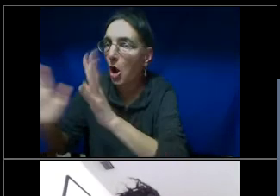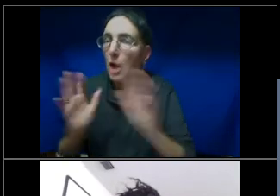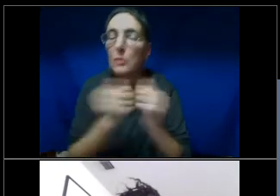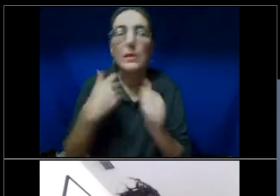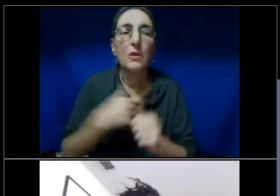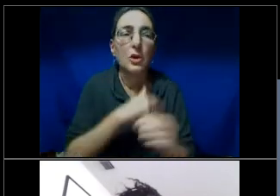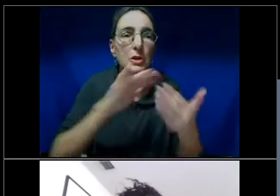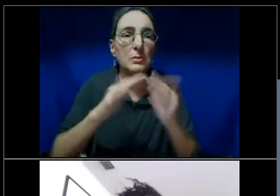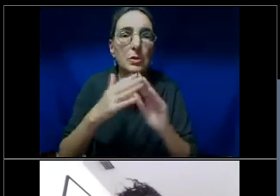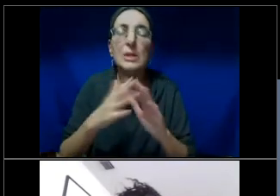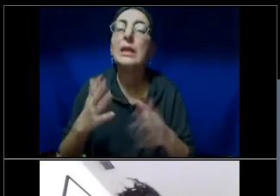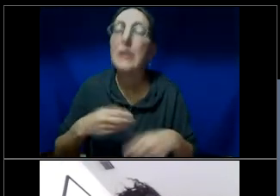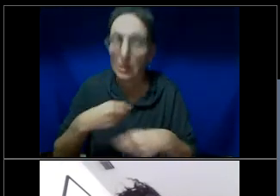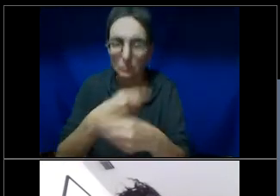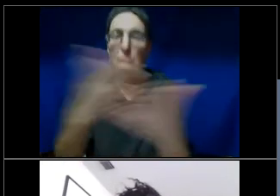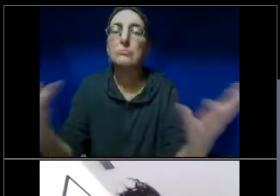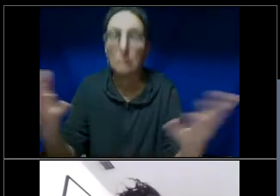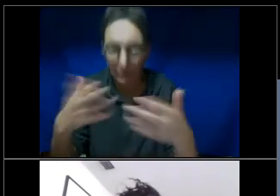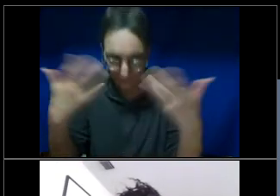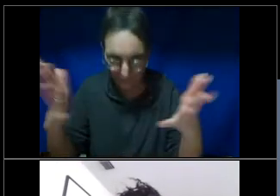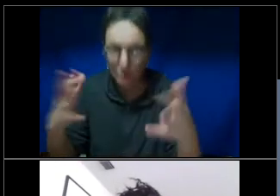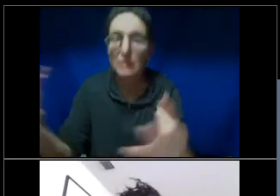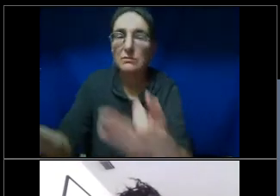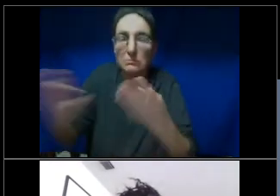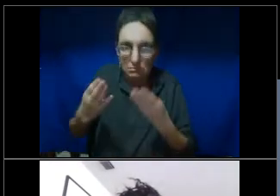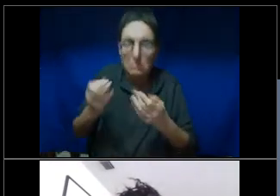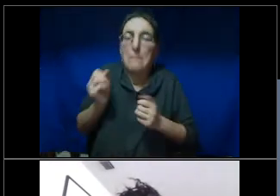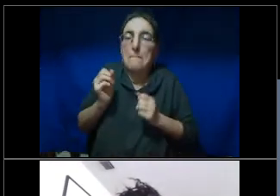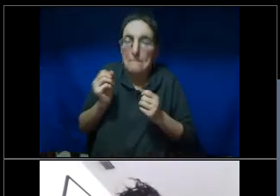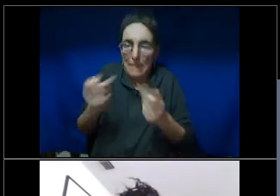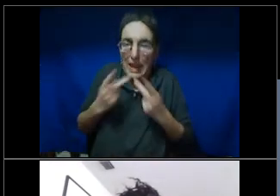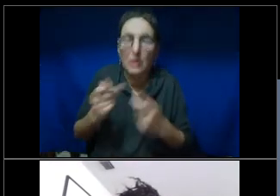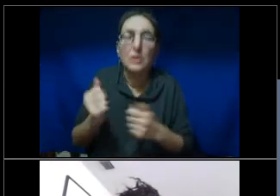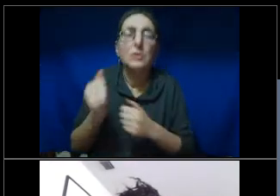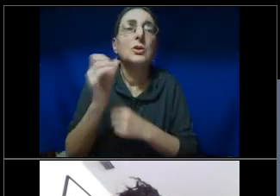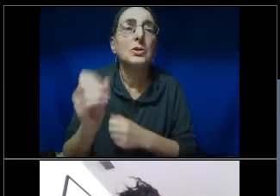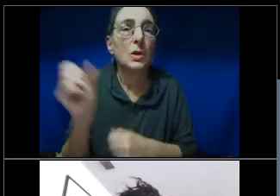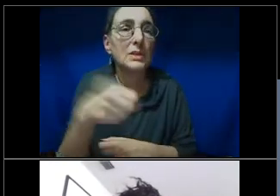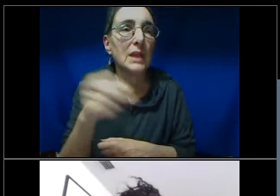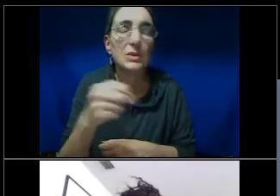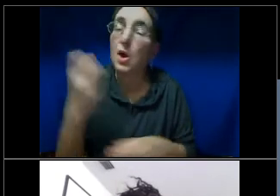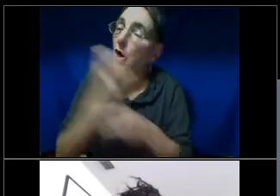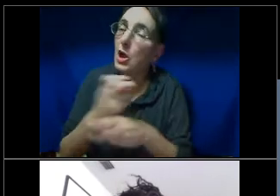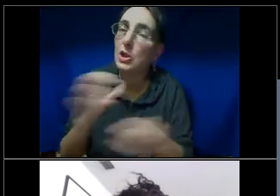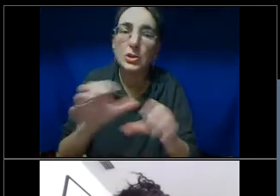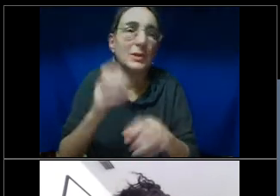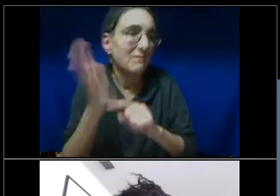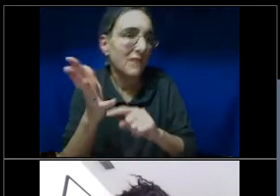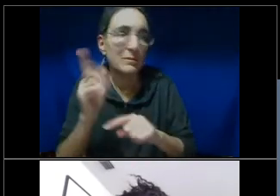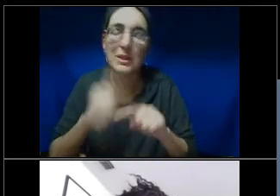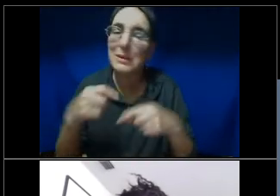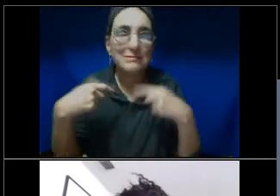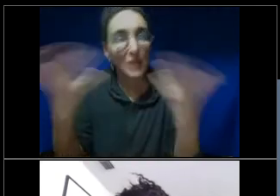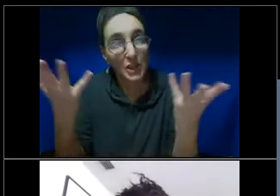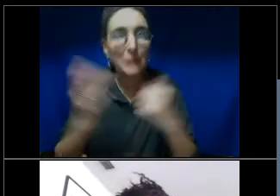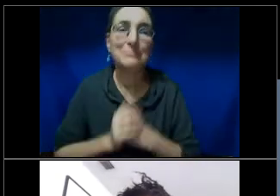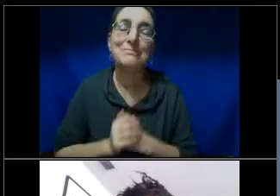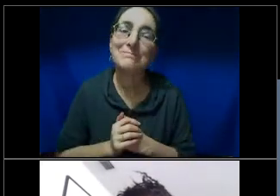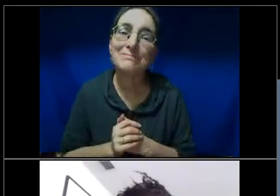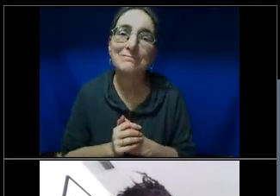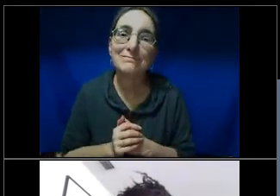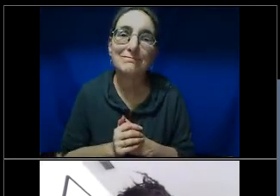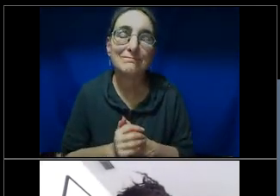bring that input back to the forum. So yeah, it's hard to do it in 5 minutes, but there you go. No, and